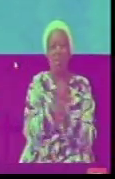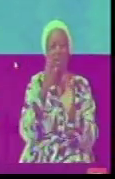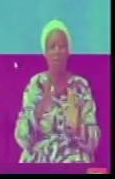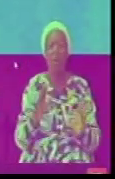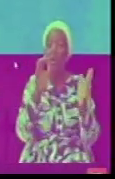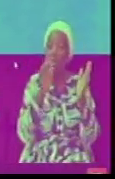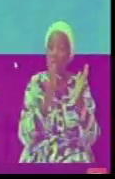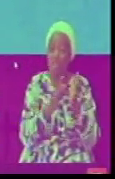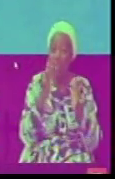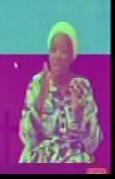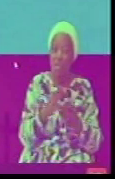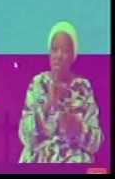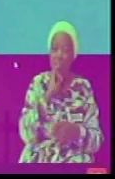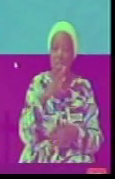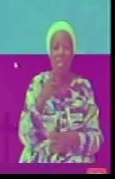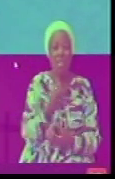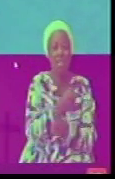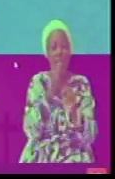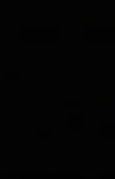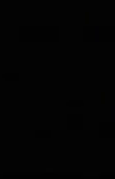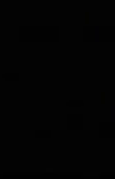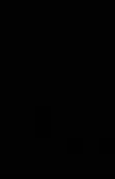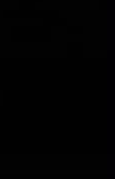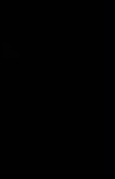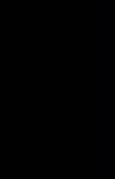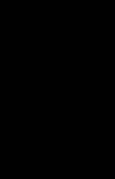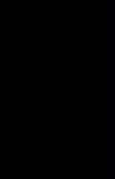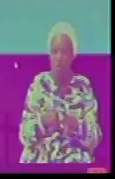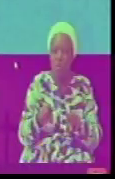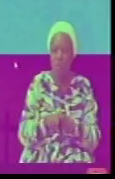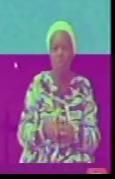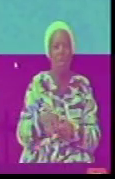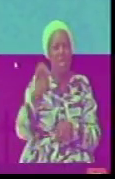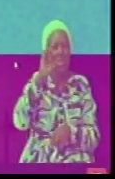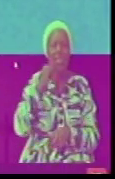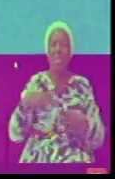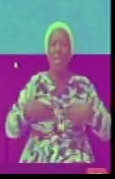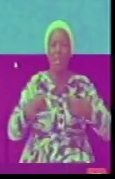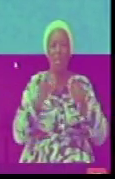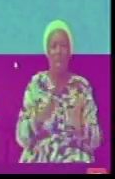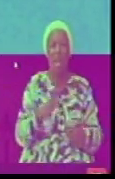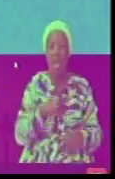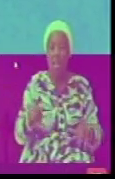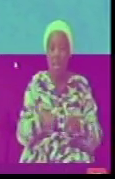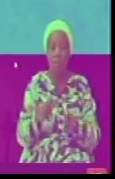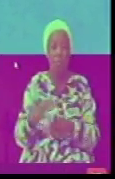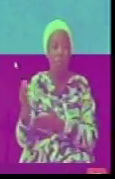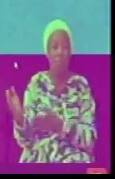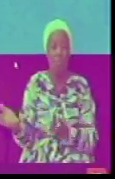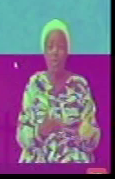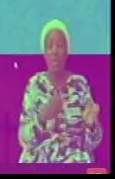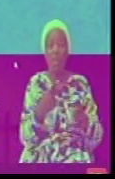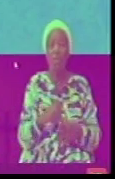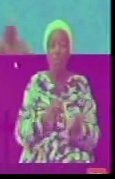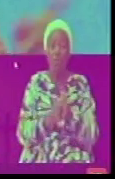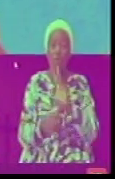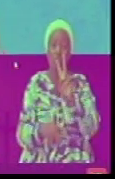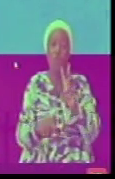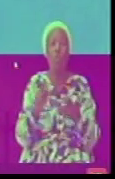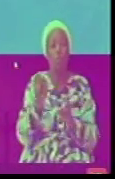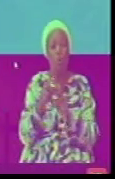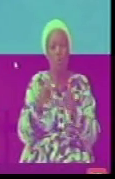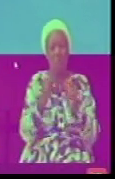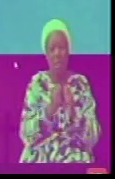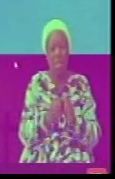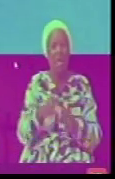healing Savior. Yes, a Savior. Jesus is a Savior, but he's also the healer.